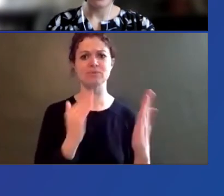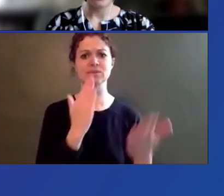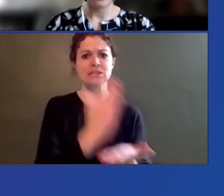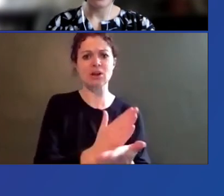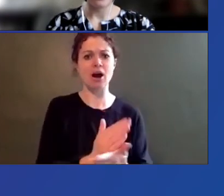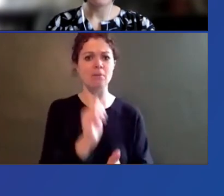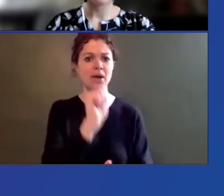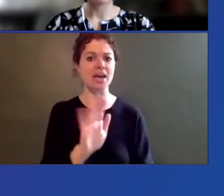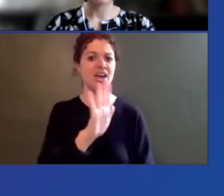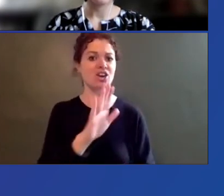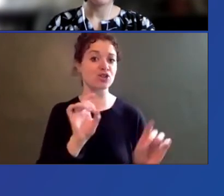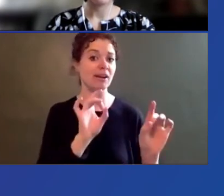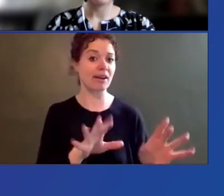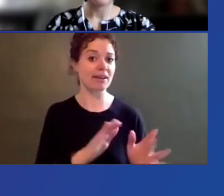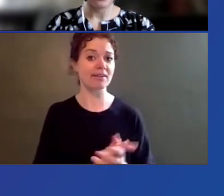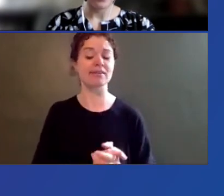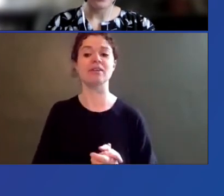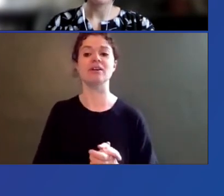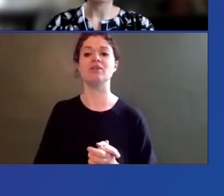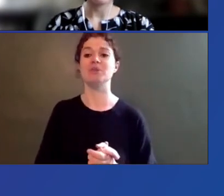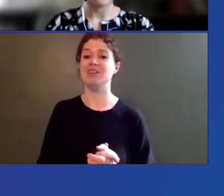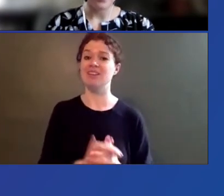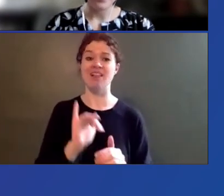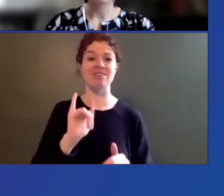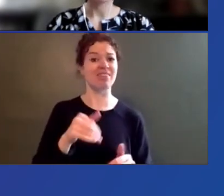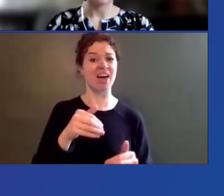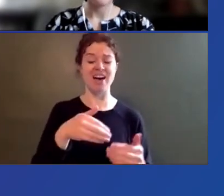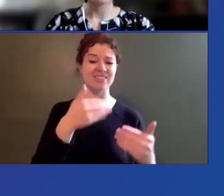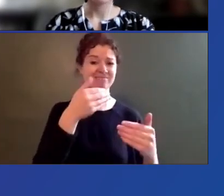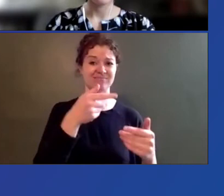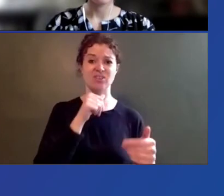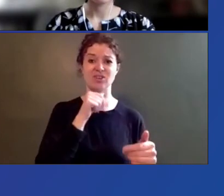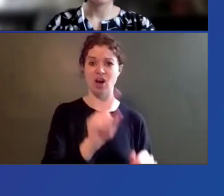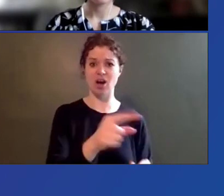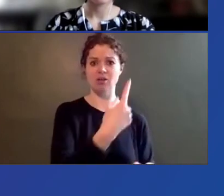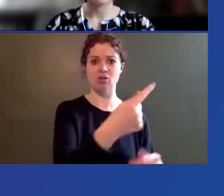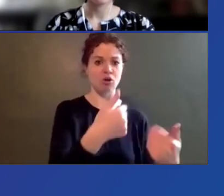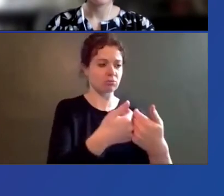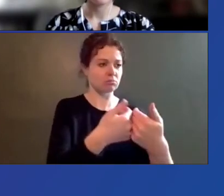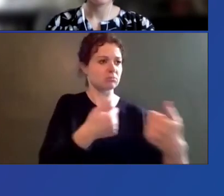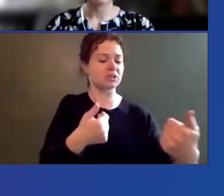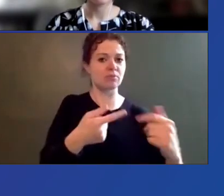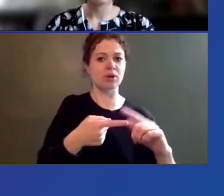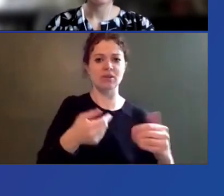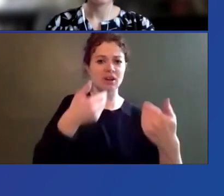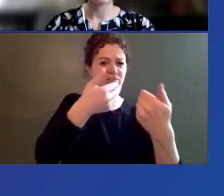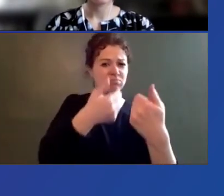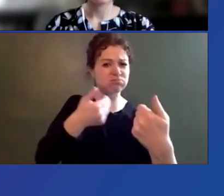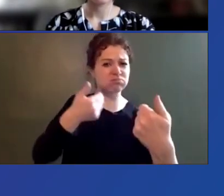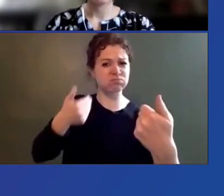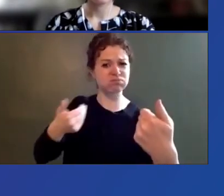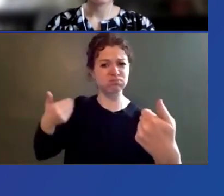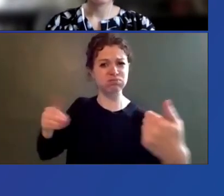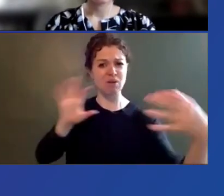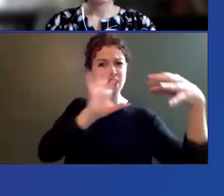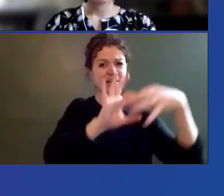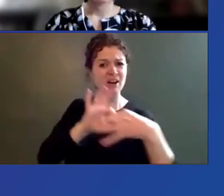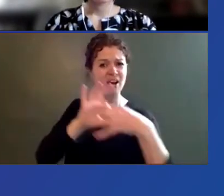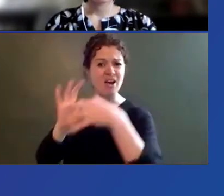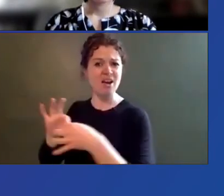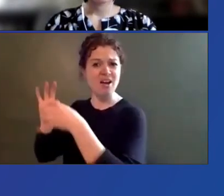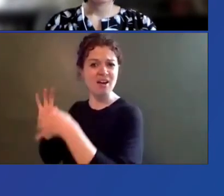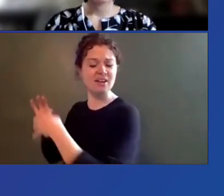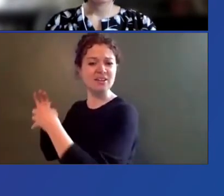just another chapter in a long, unfortunate textbook on hate, against marginalized communities and tying